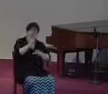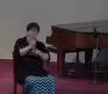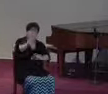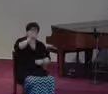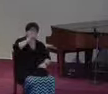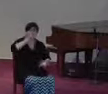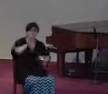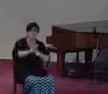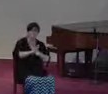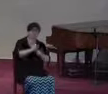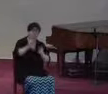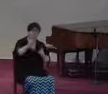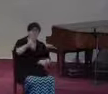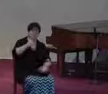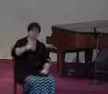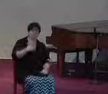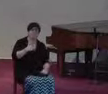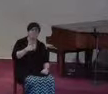me.